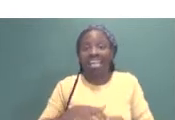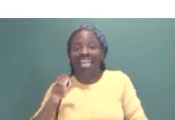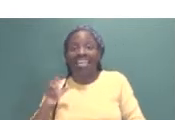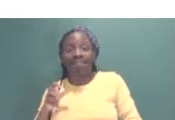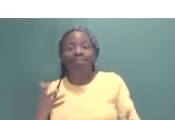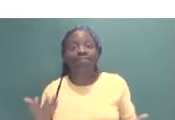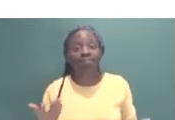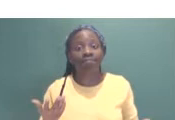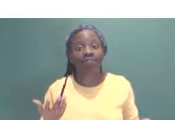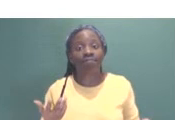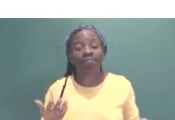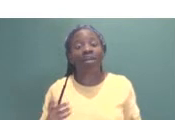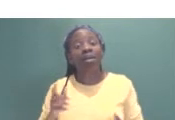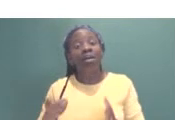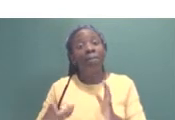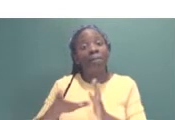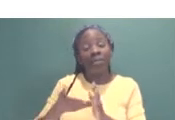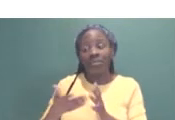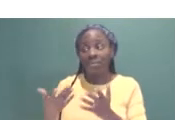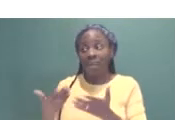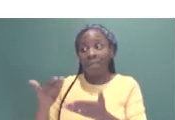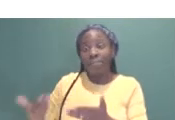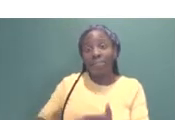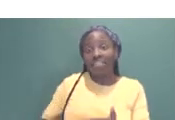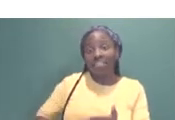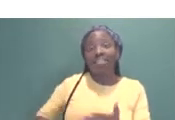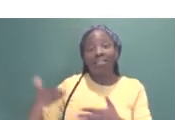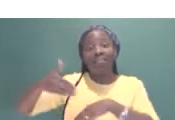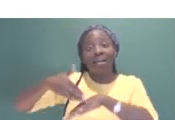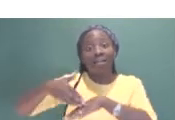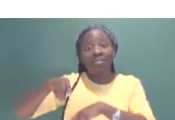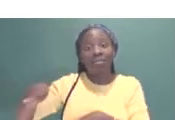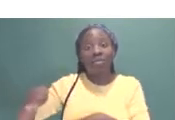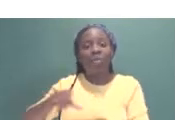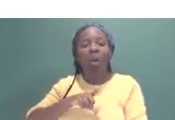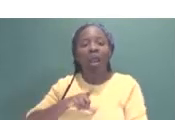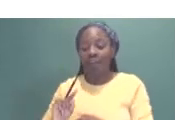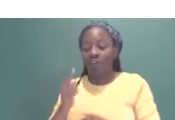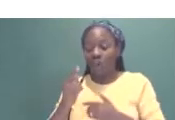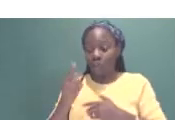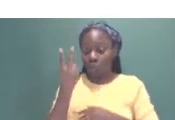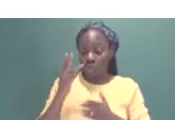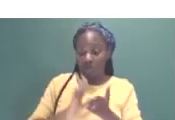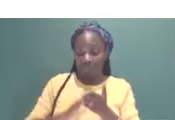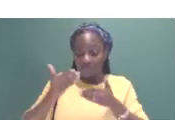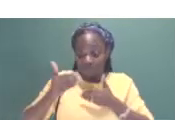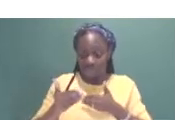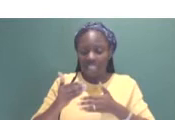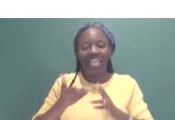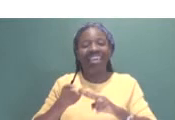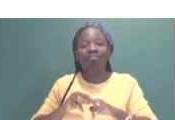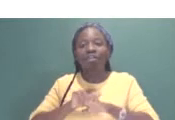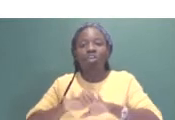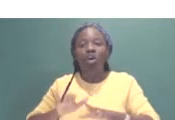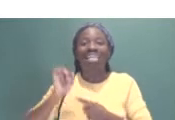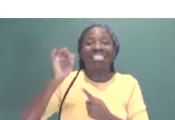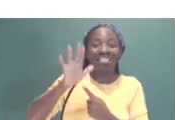had an impact on own businesses, because for the first 2 months, if you were not classified as an essential service